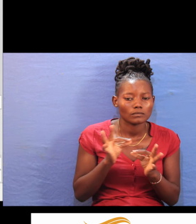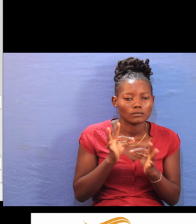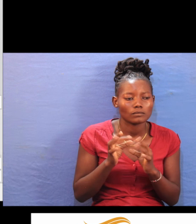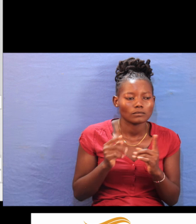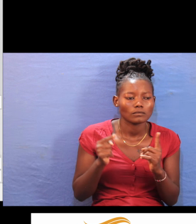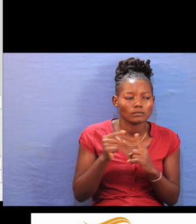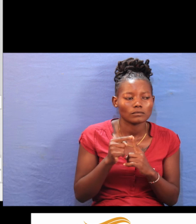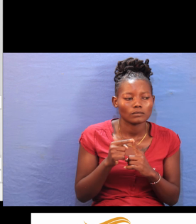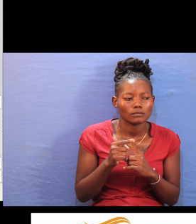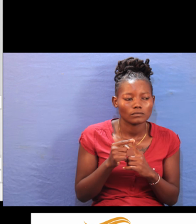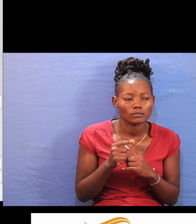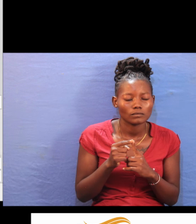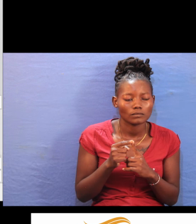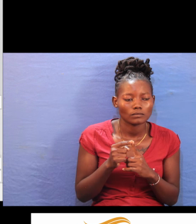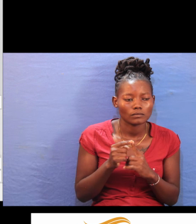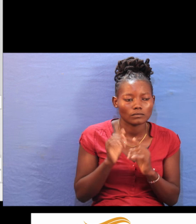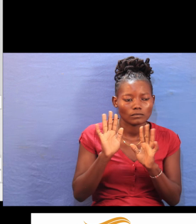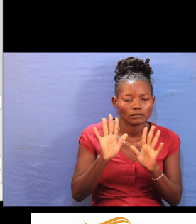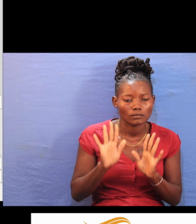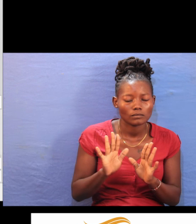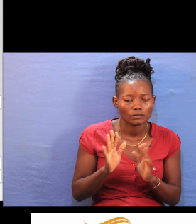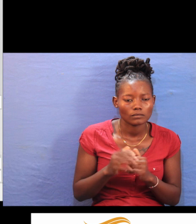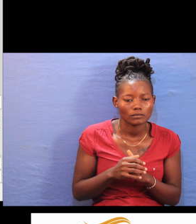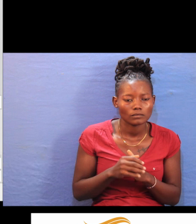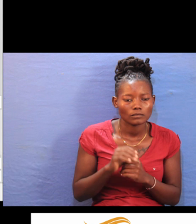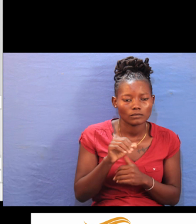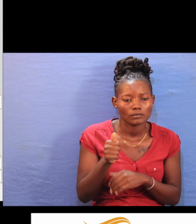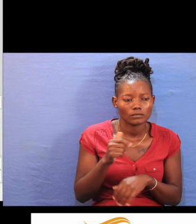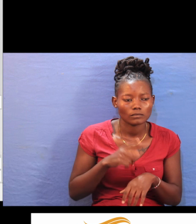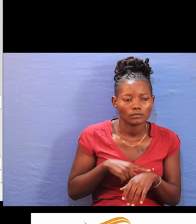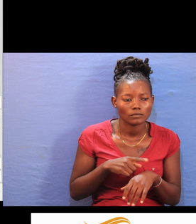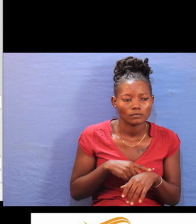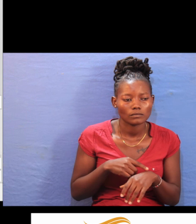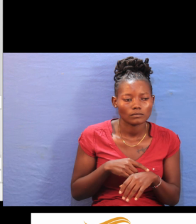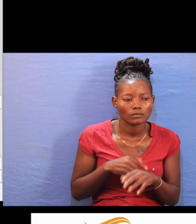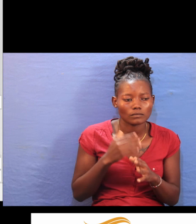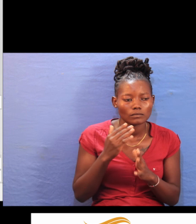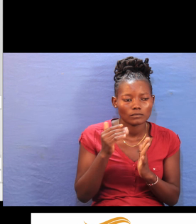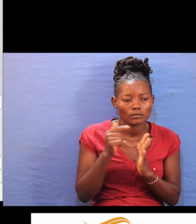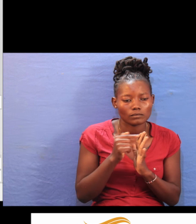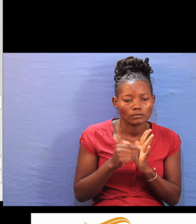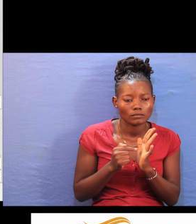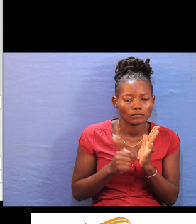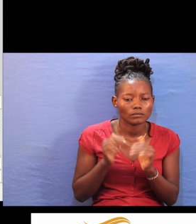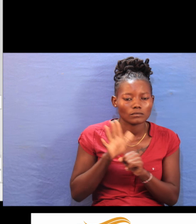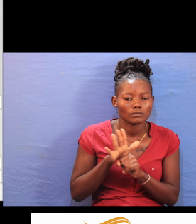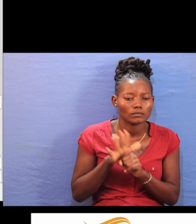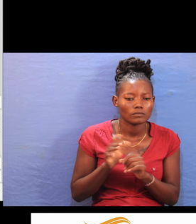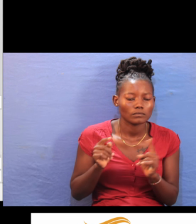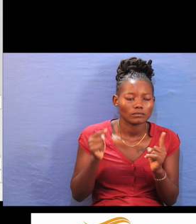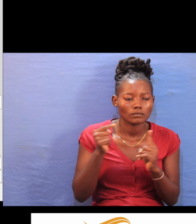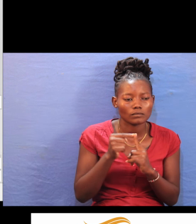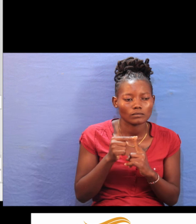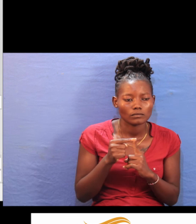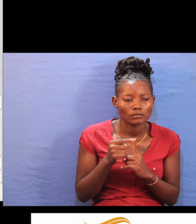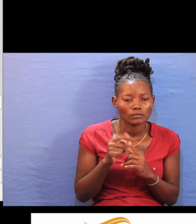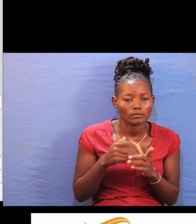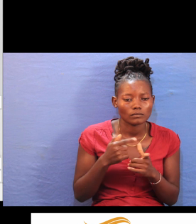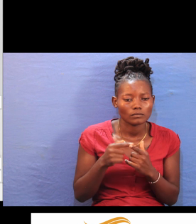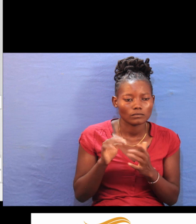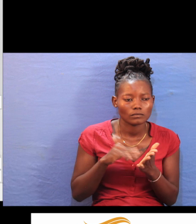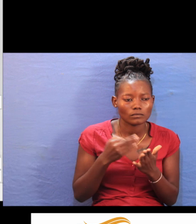Some of the problems that we have are convincing athletes to set goals. They may not want to do it. They